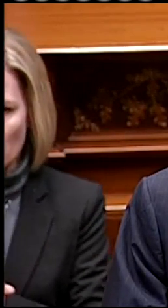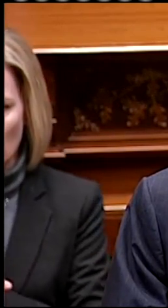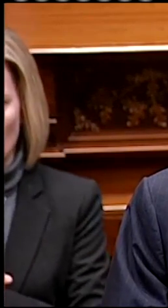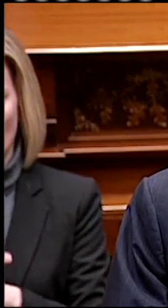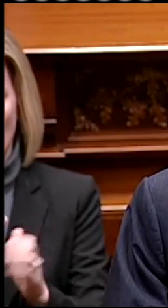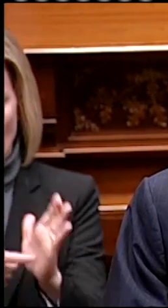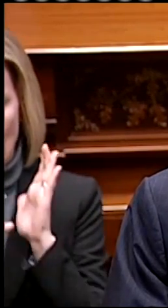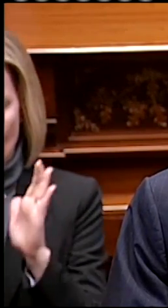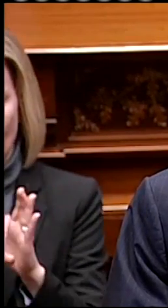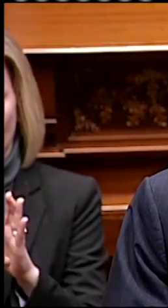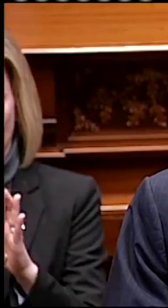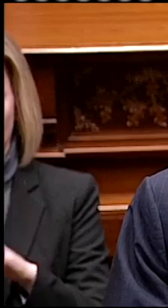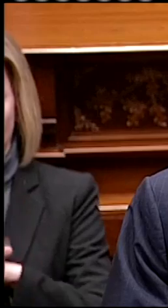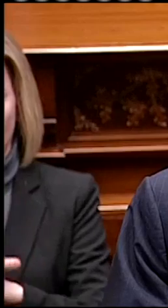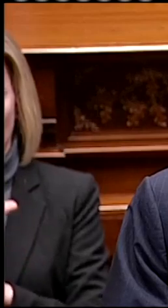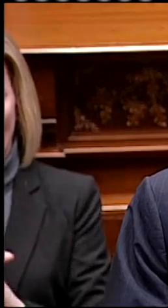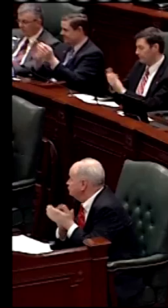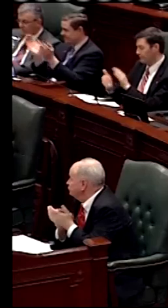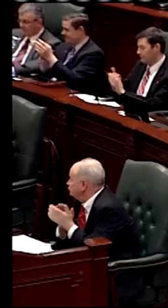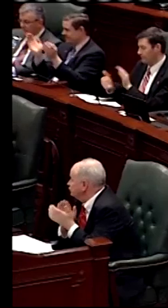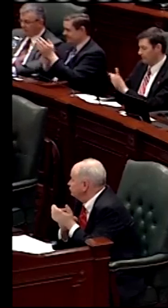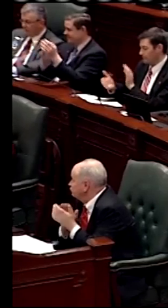state.